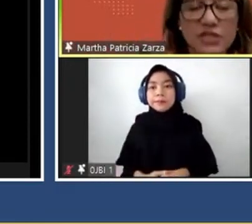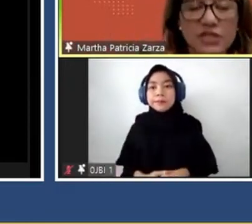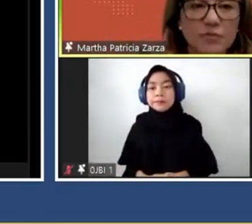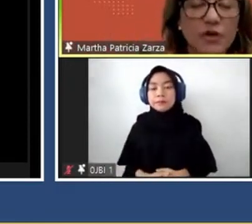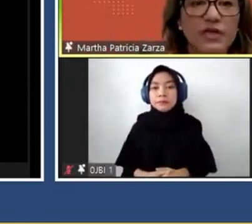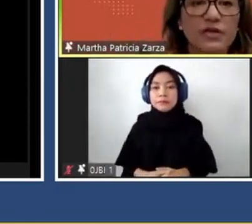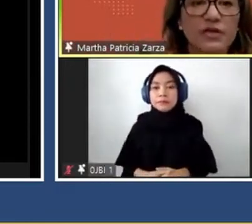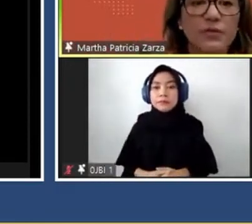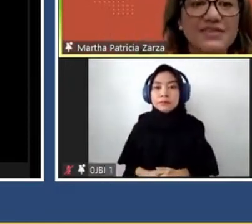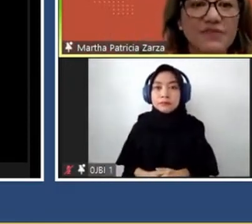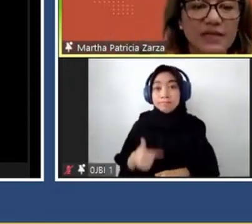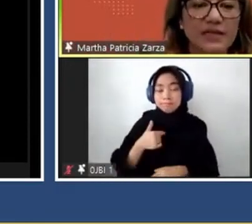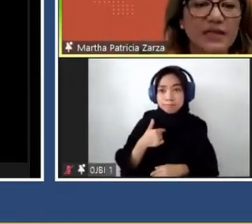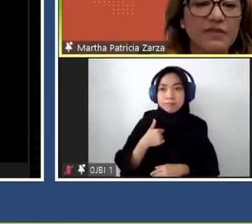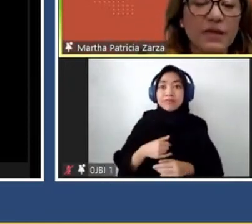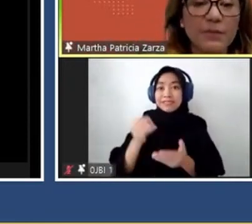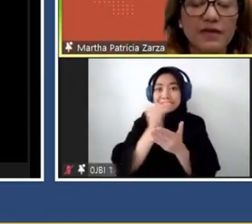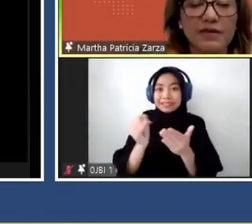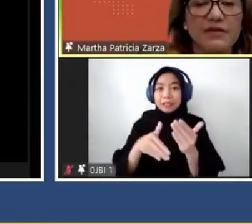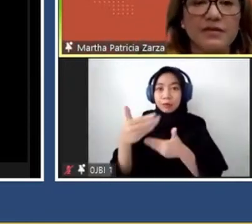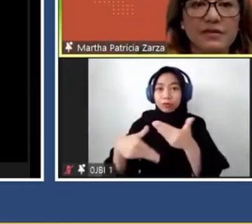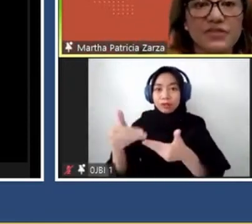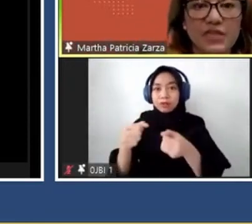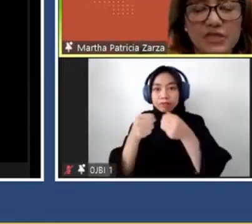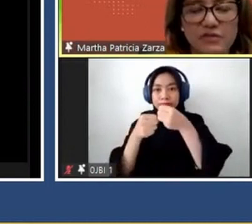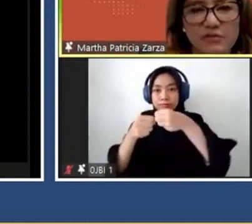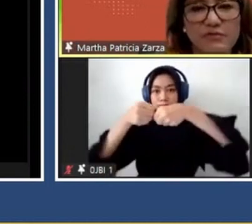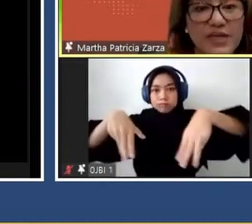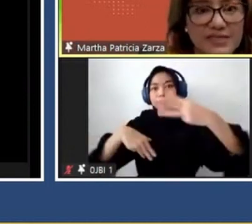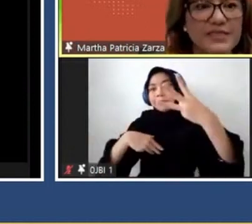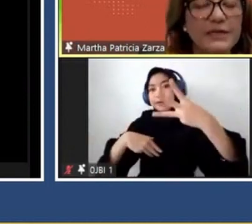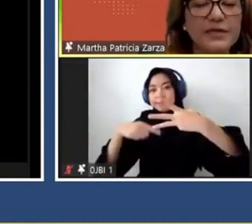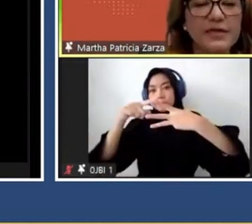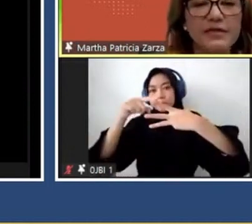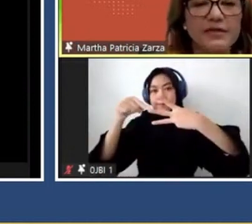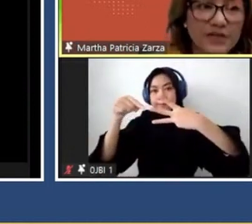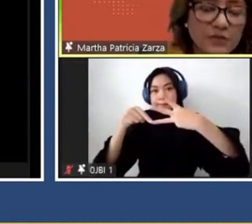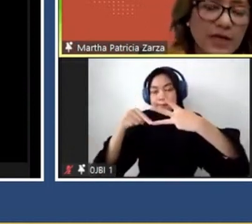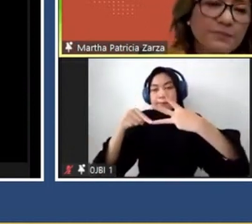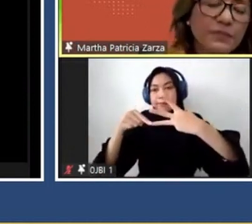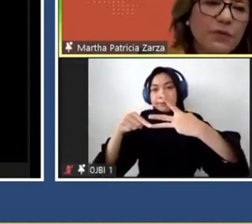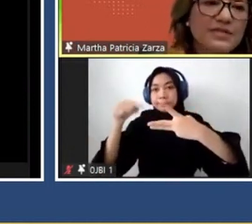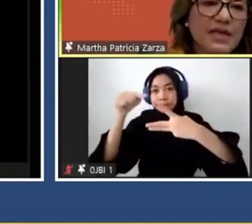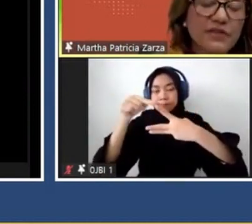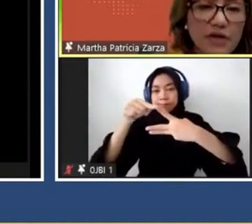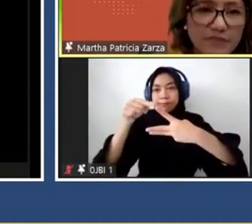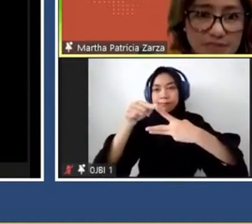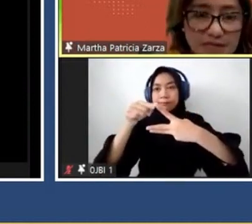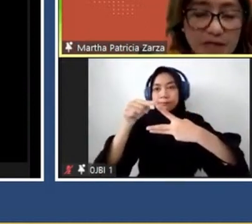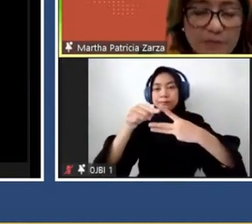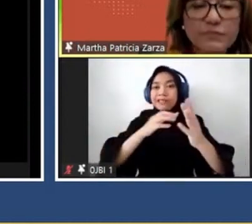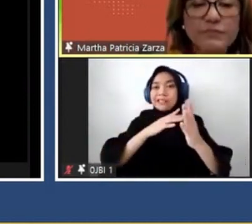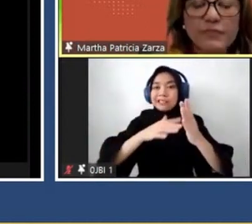this research project was divided in three big stages or phases. The first one was the